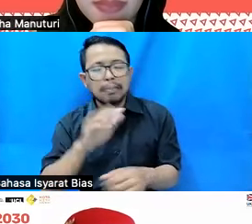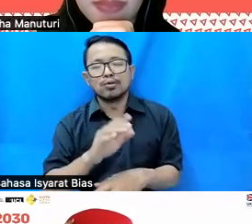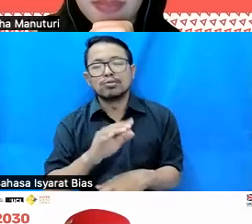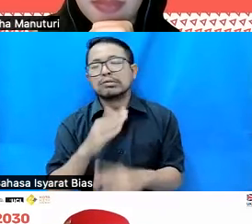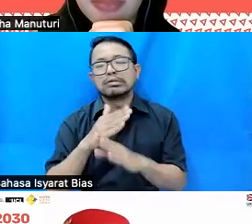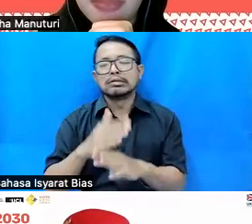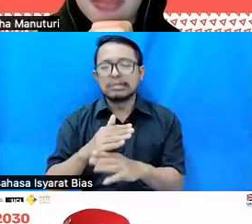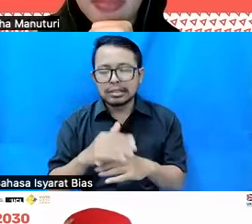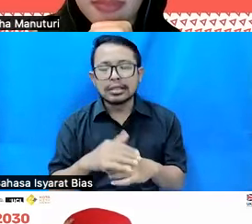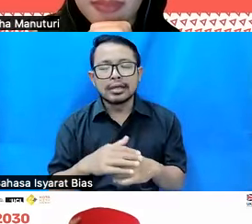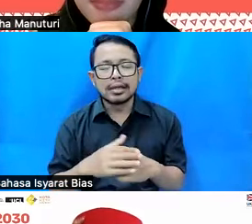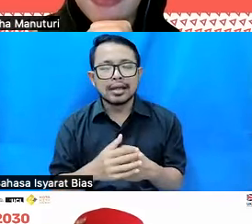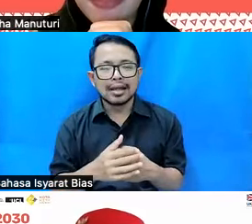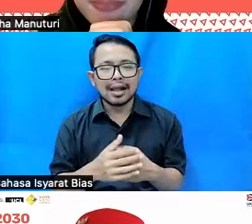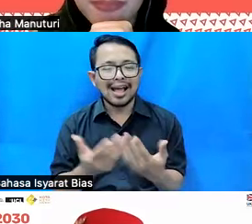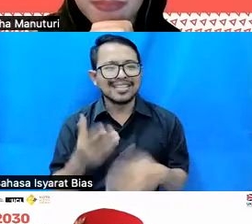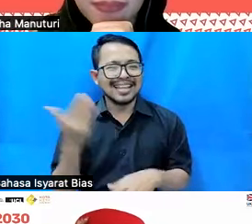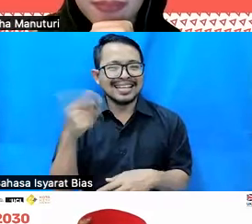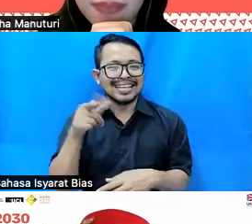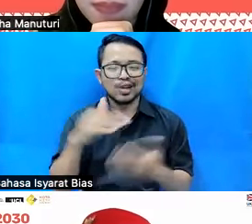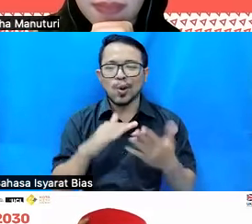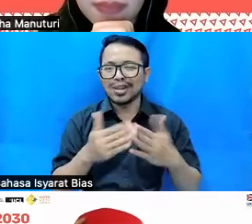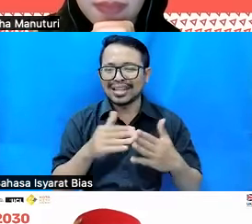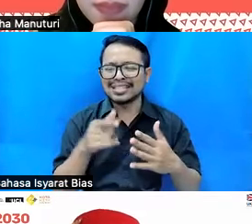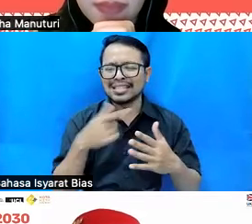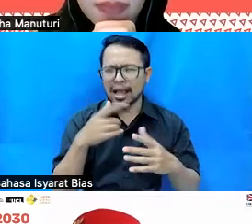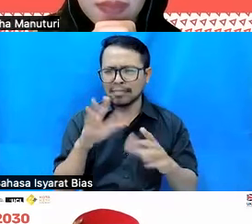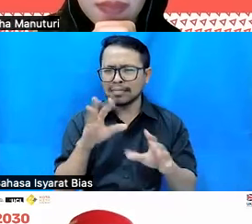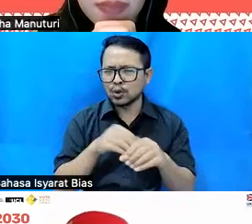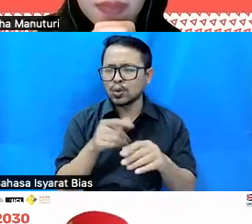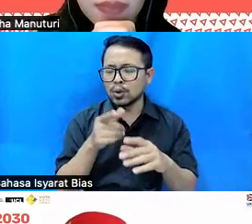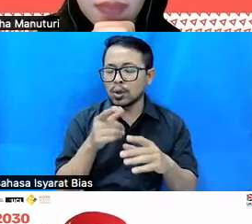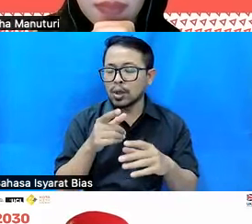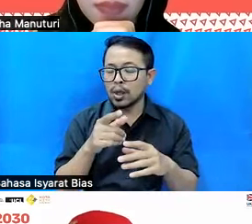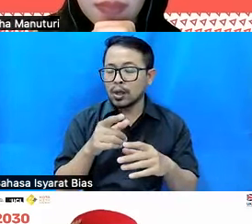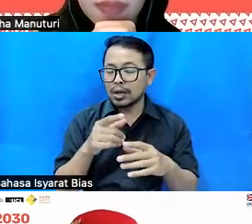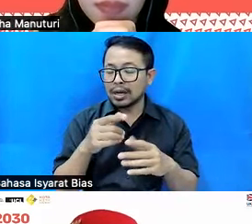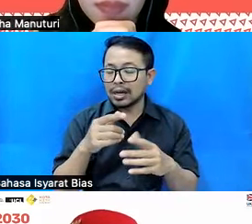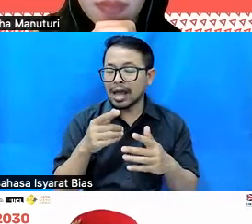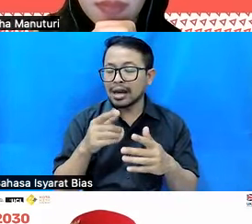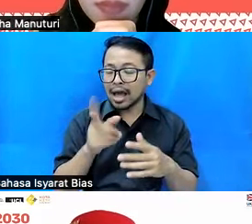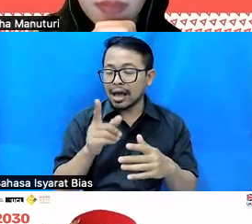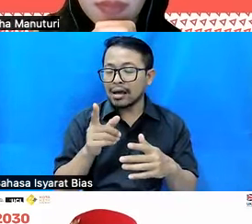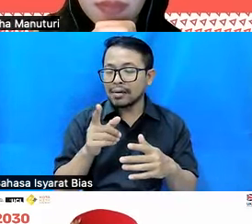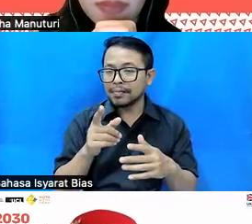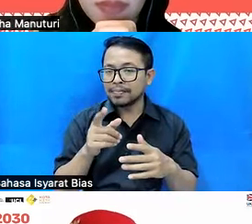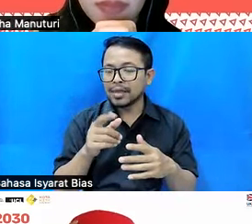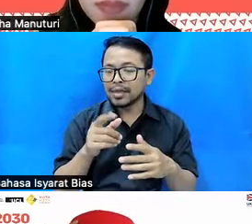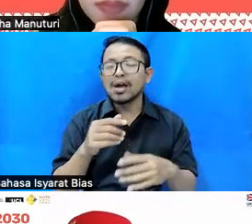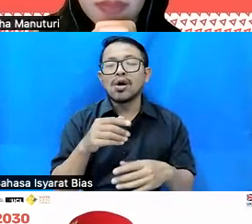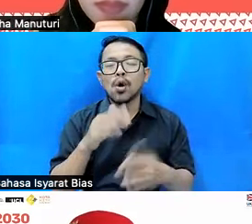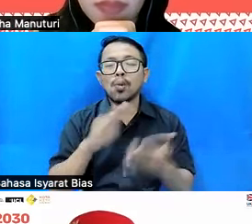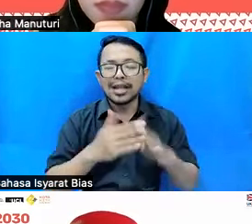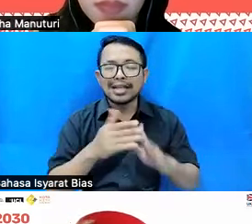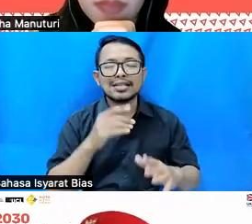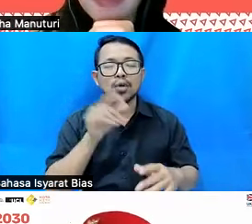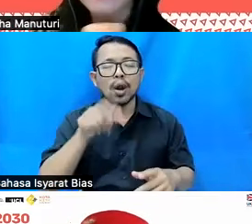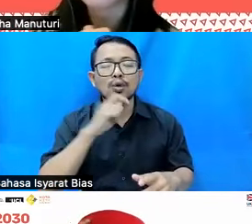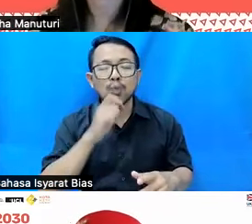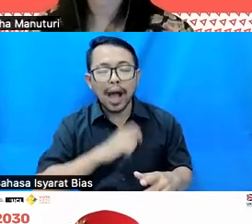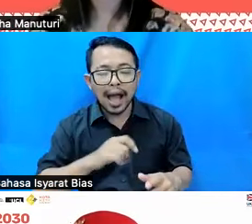exclusivism, ableism, and to strengthen cohesion and social inclusion. And social cohesion. So the communities that we saw in the